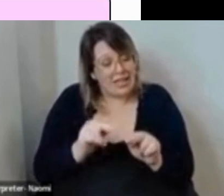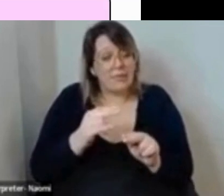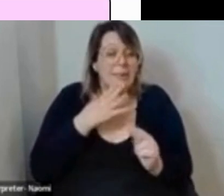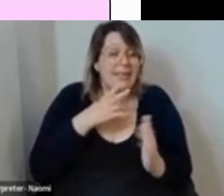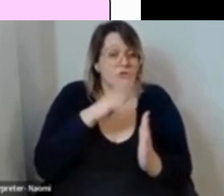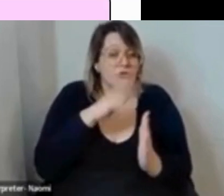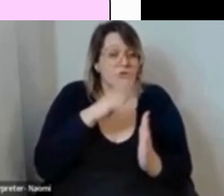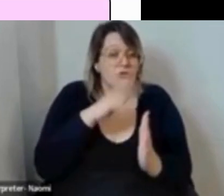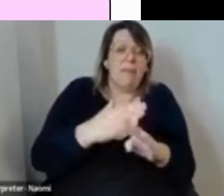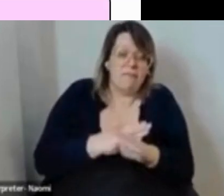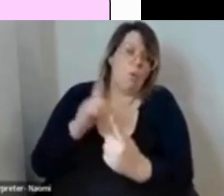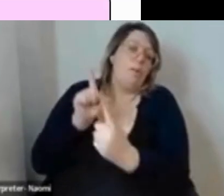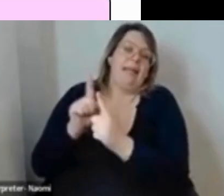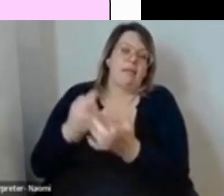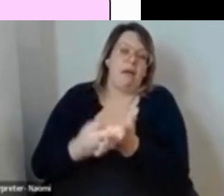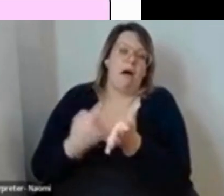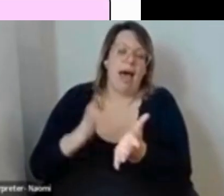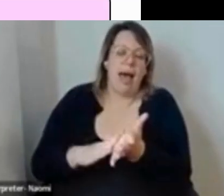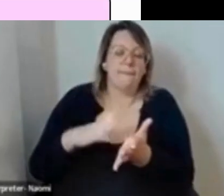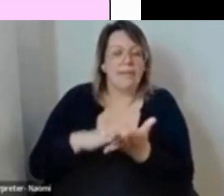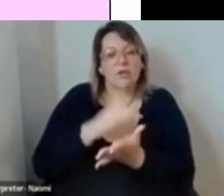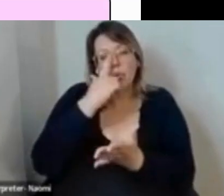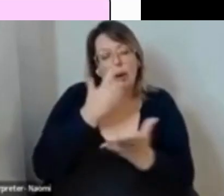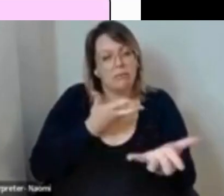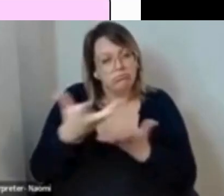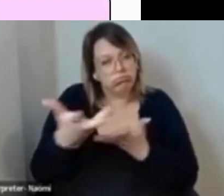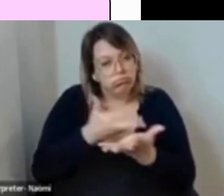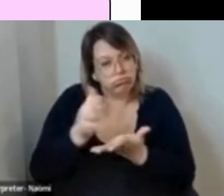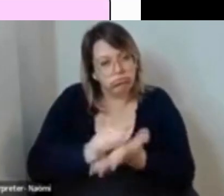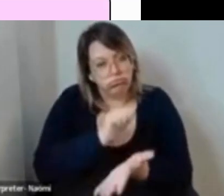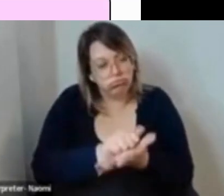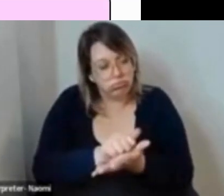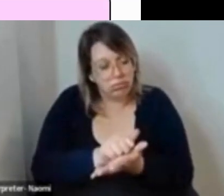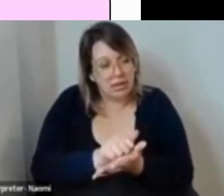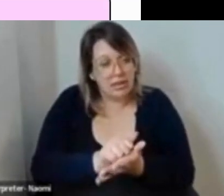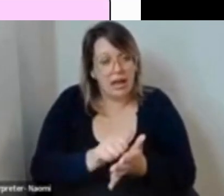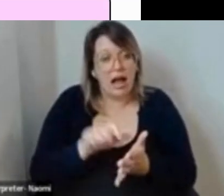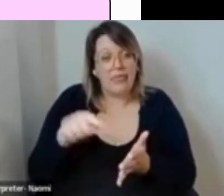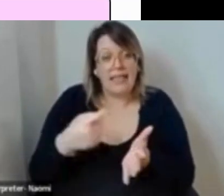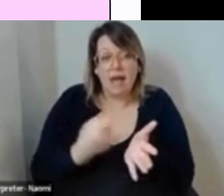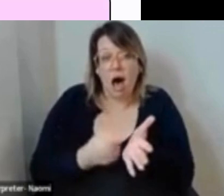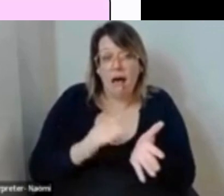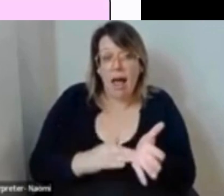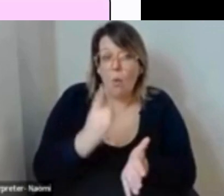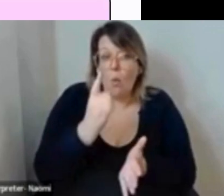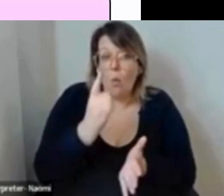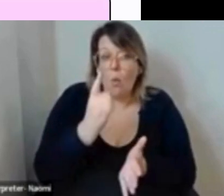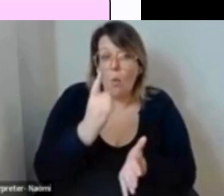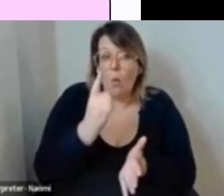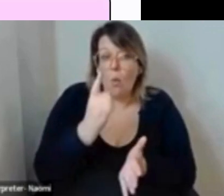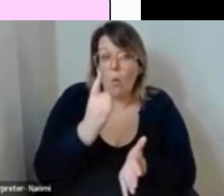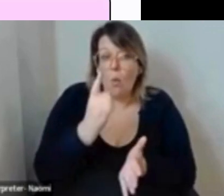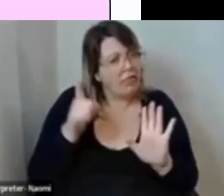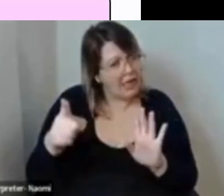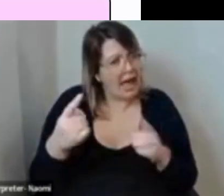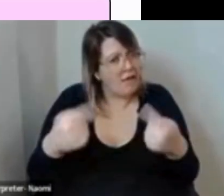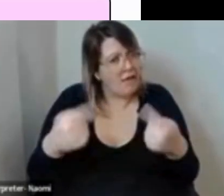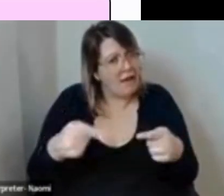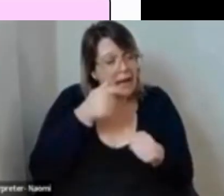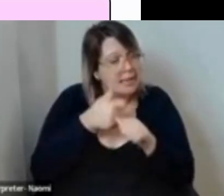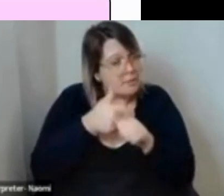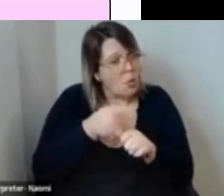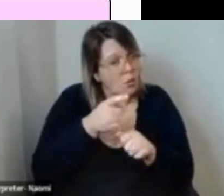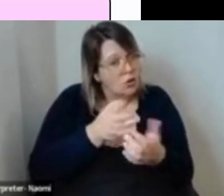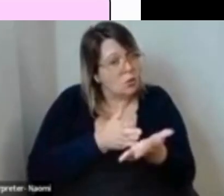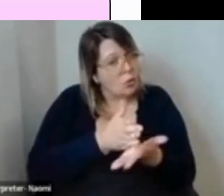to get the most out of it. This isn't the only contact from your relationship manager during this period, though. They are there to support you throughout.